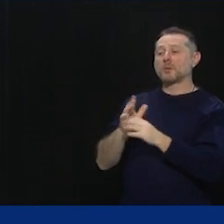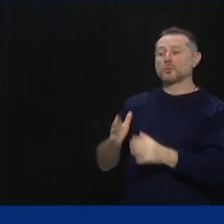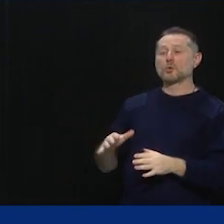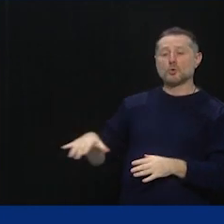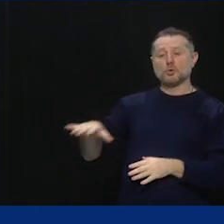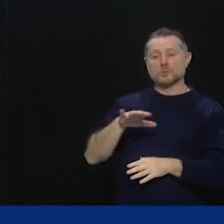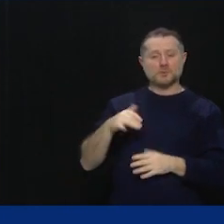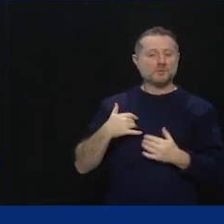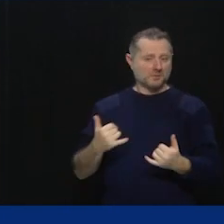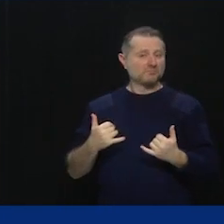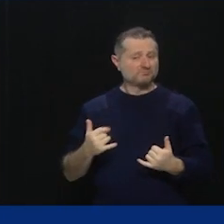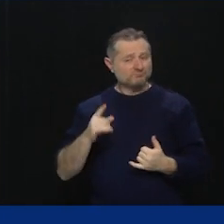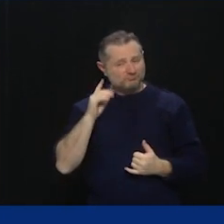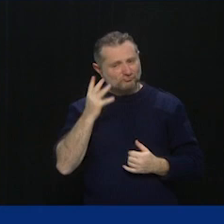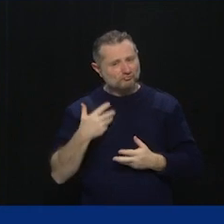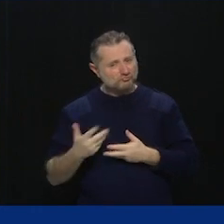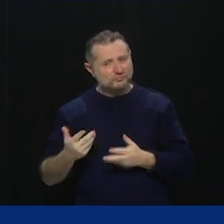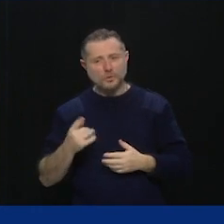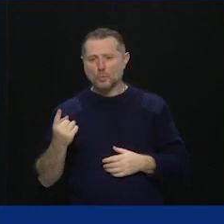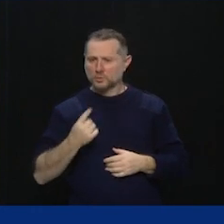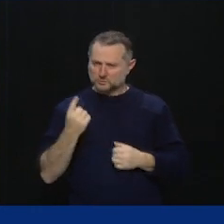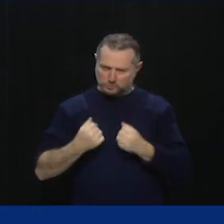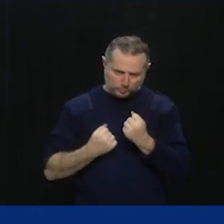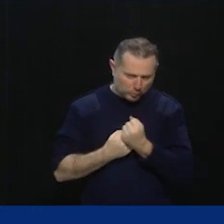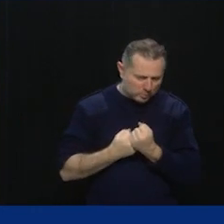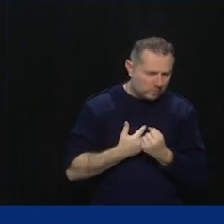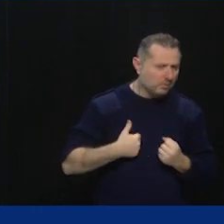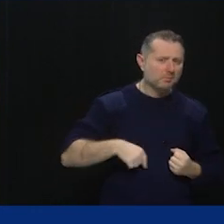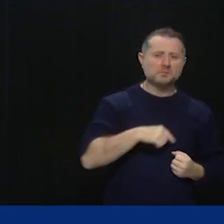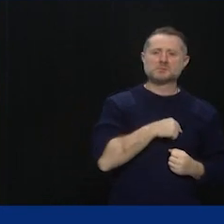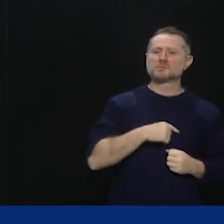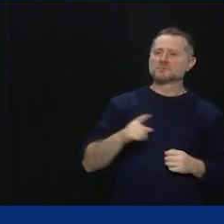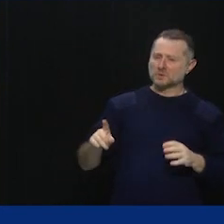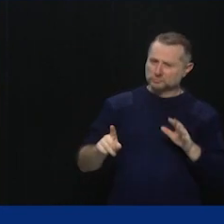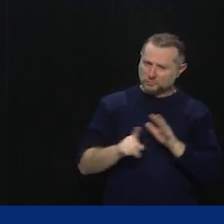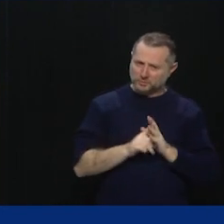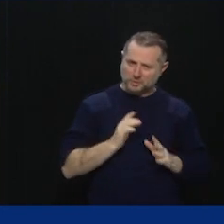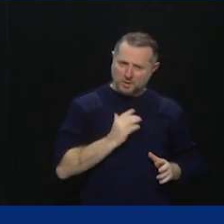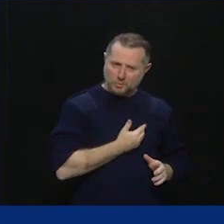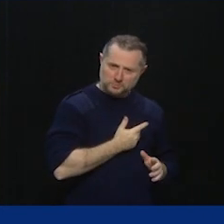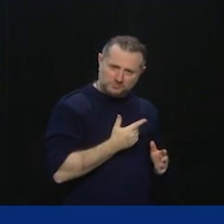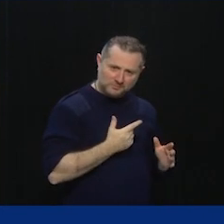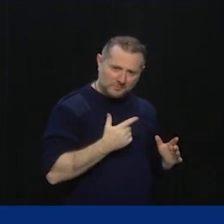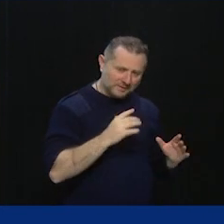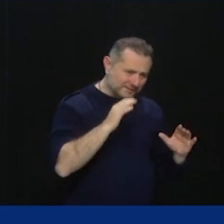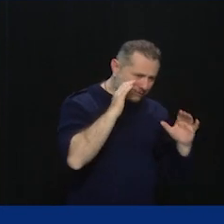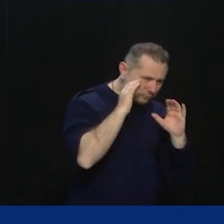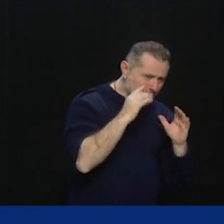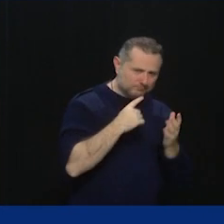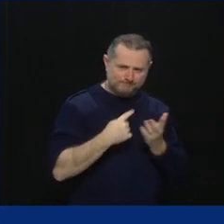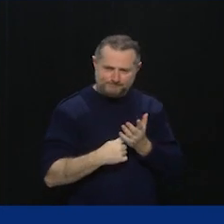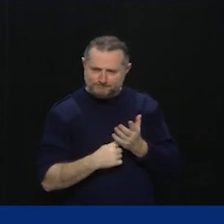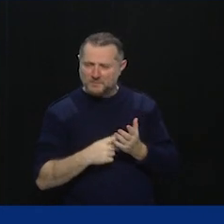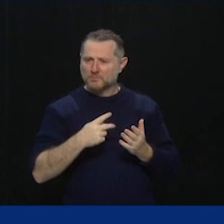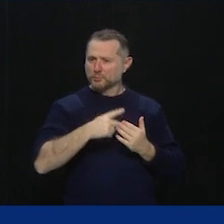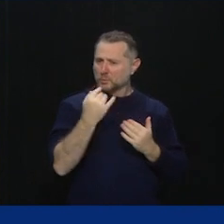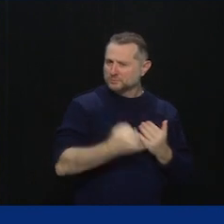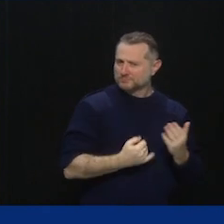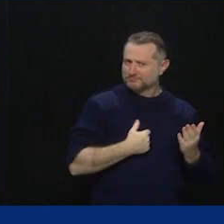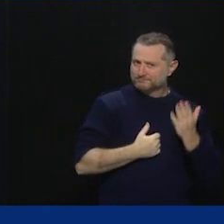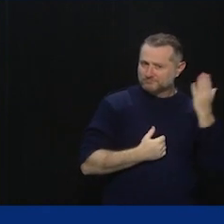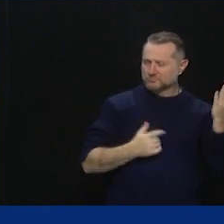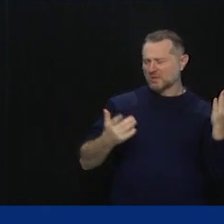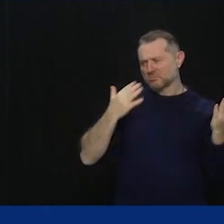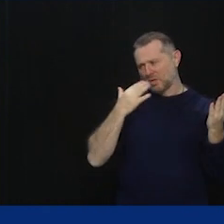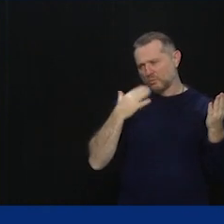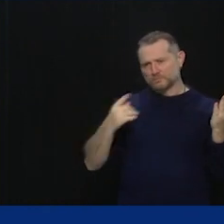Always been there to support us, come to our public hearings, support our projects, and we couldn't be more thankful. So,